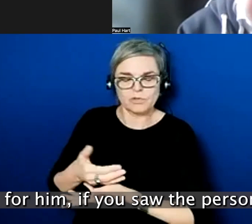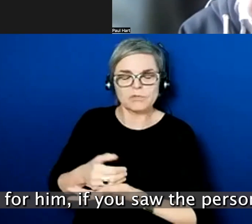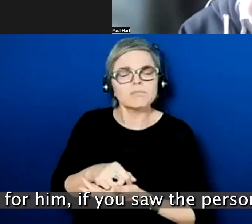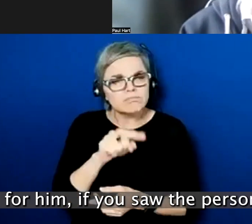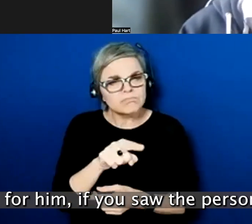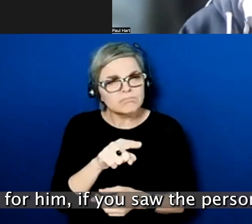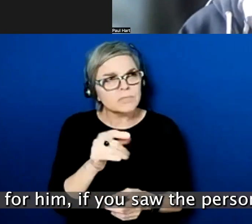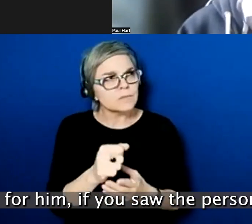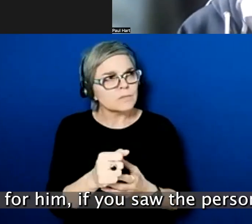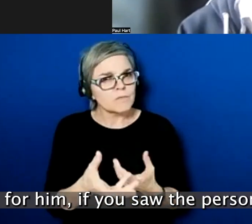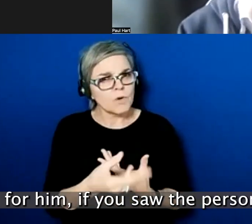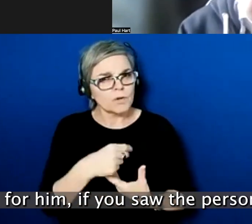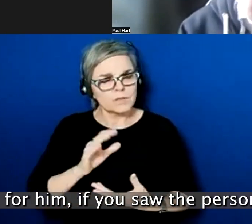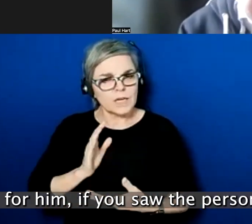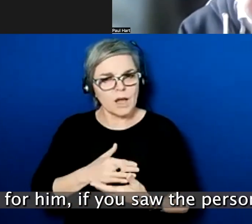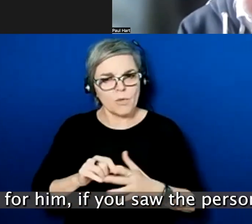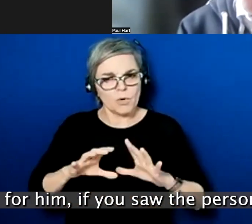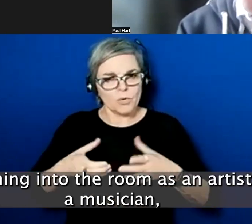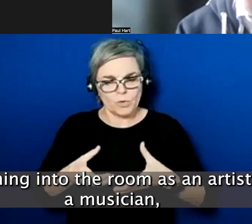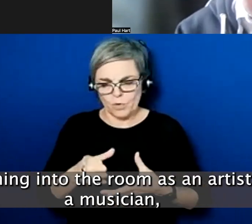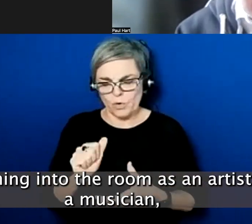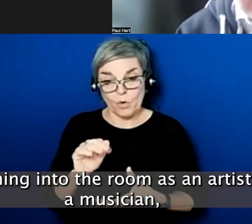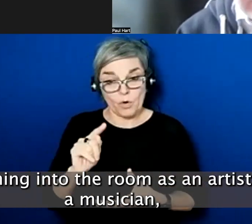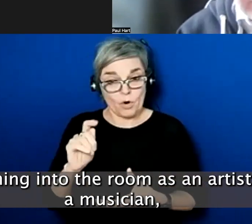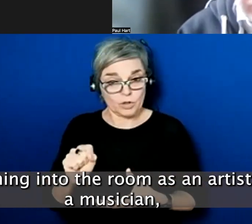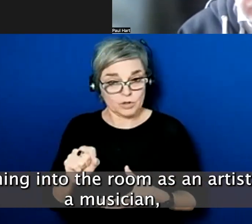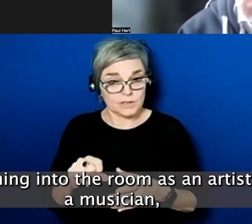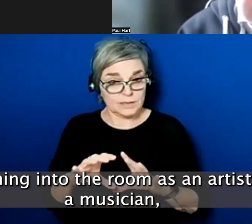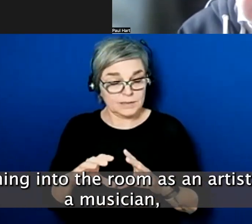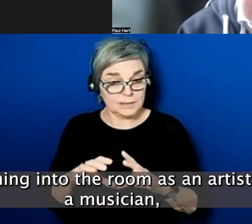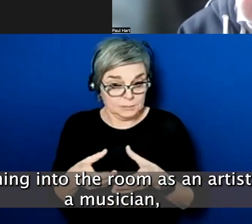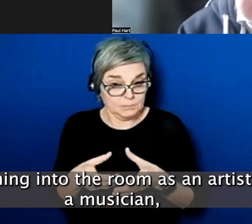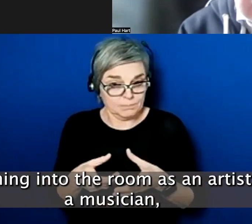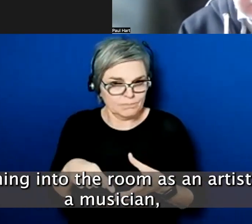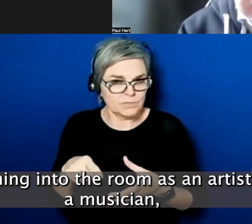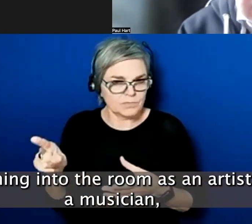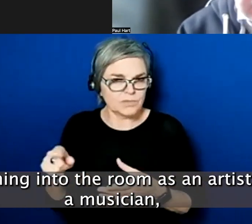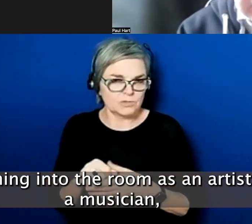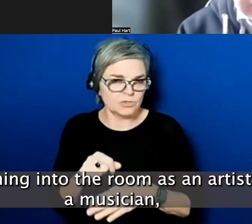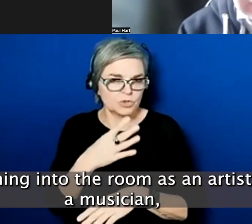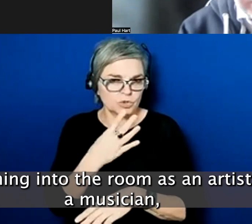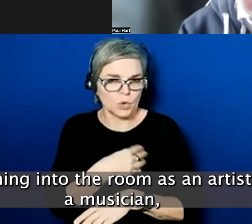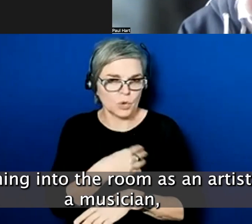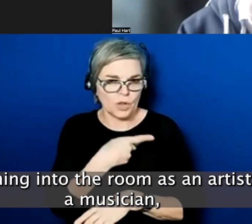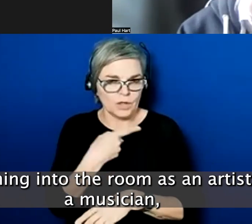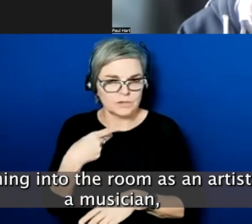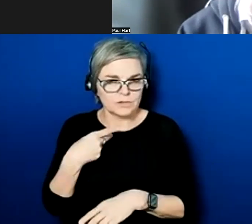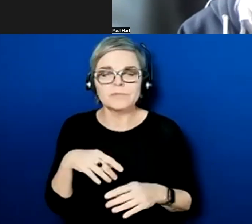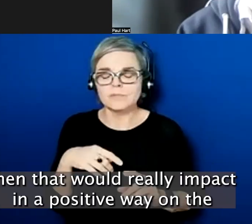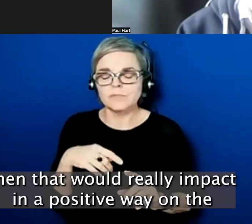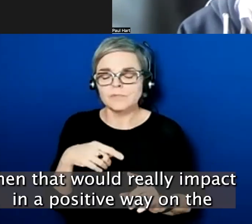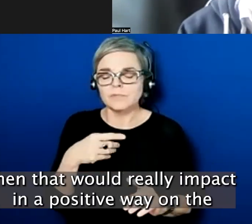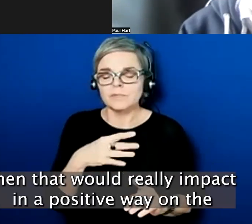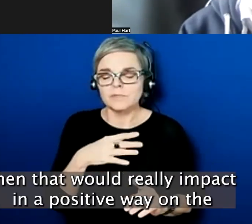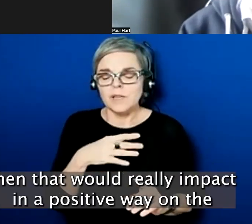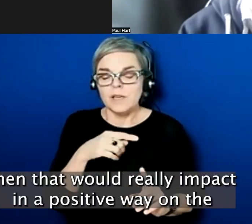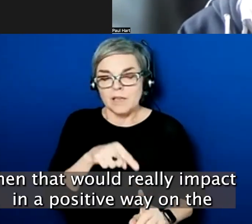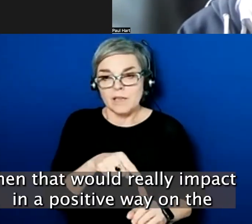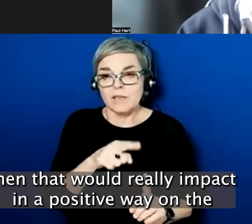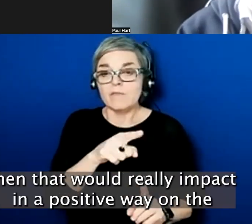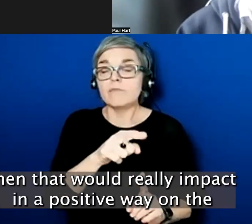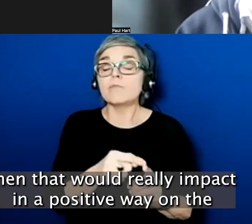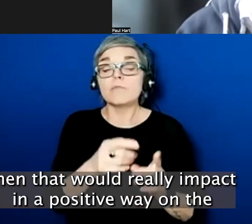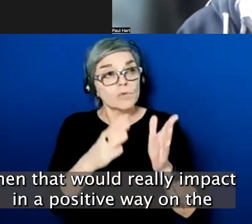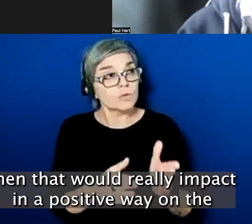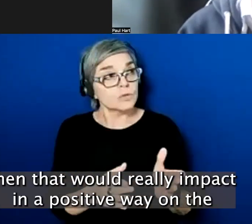for him, if you saw the person coming into the room as an artist, a musician, then that would